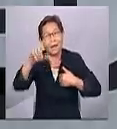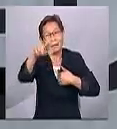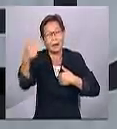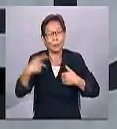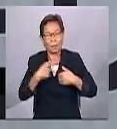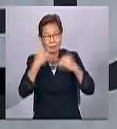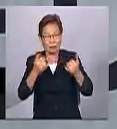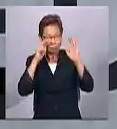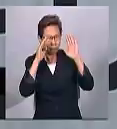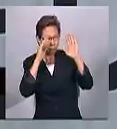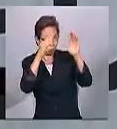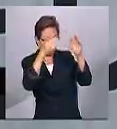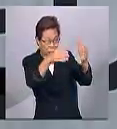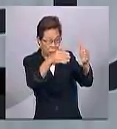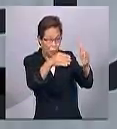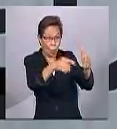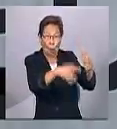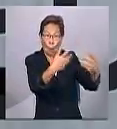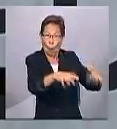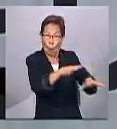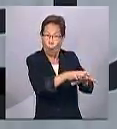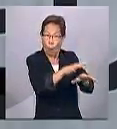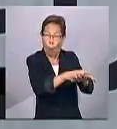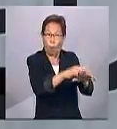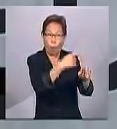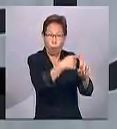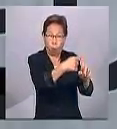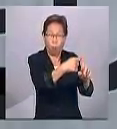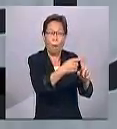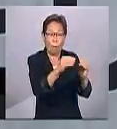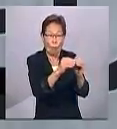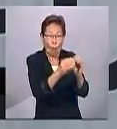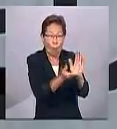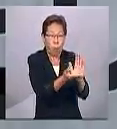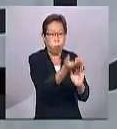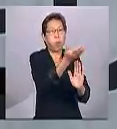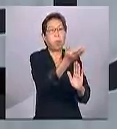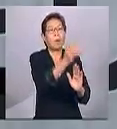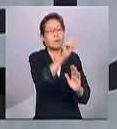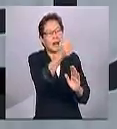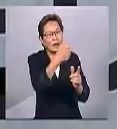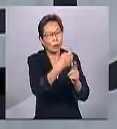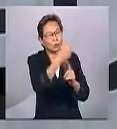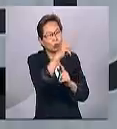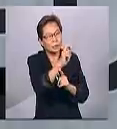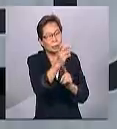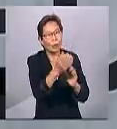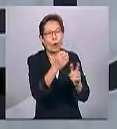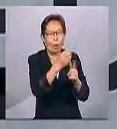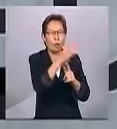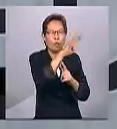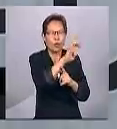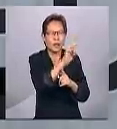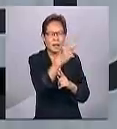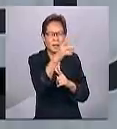closely in the hotspot area. If there's an increase of cases, whether it's 10 or 20 or even 40